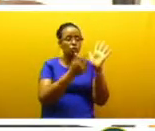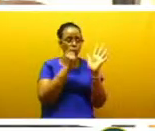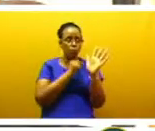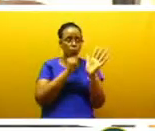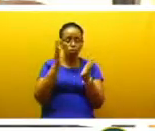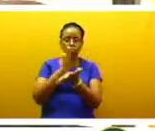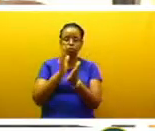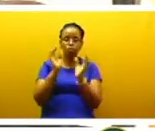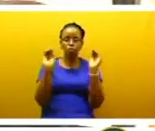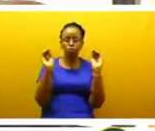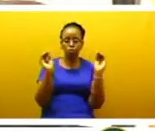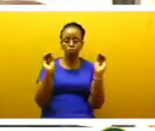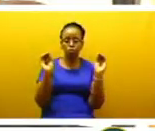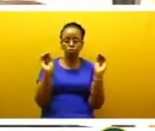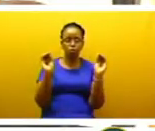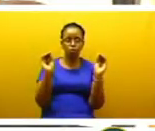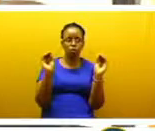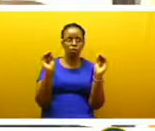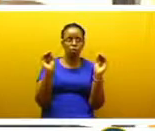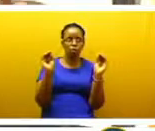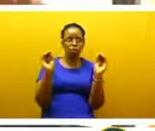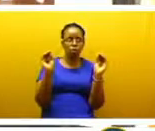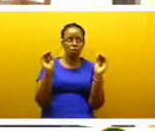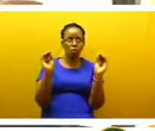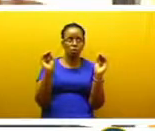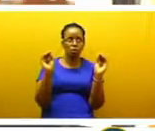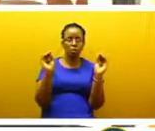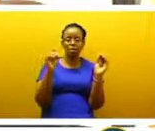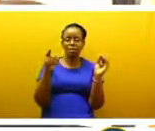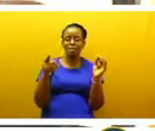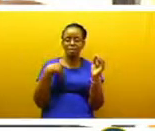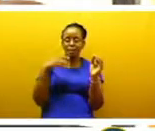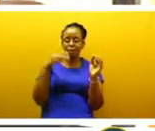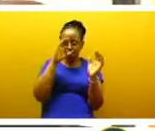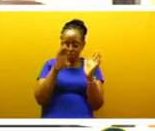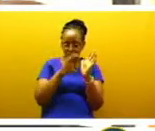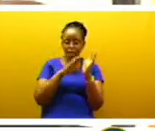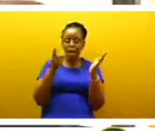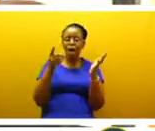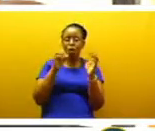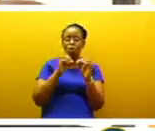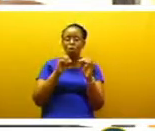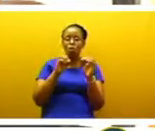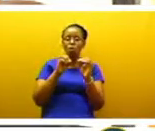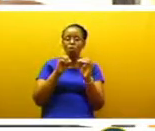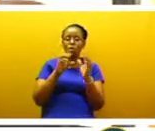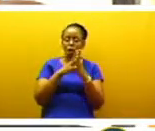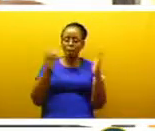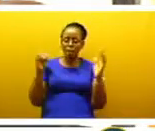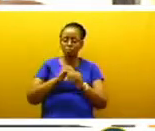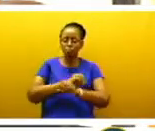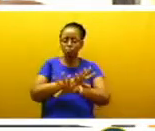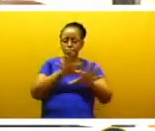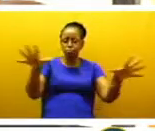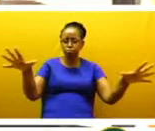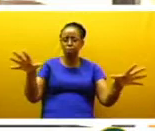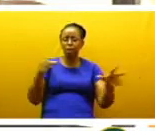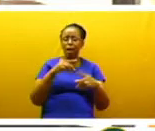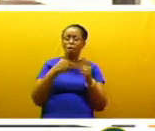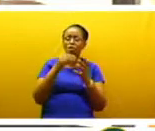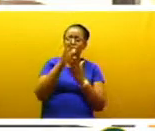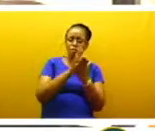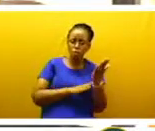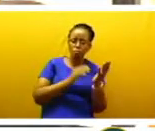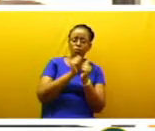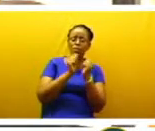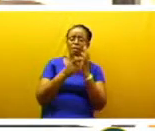true? Because otherwise, this image is now all over the country, a sensational image about forms with the names